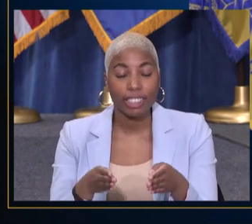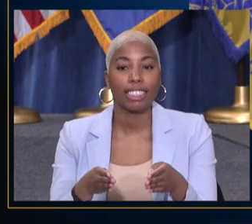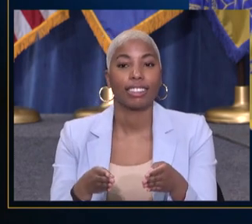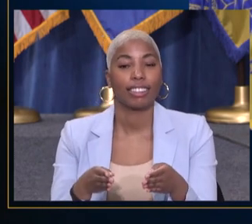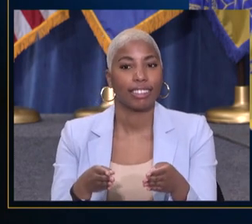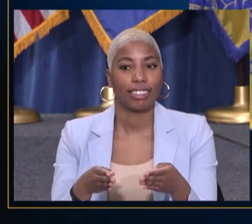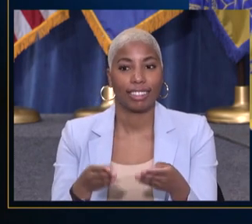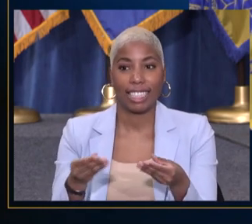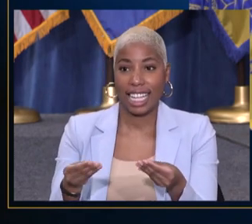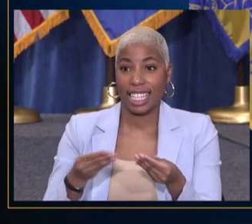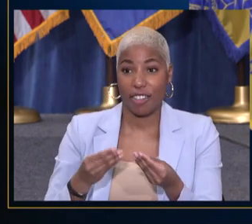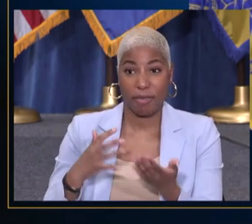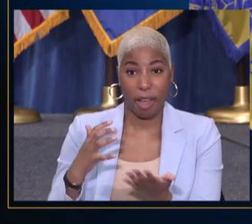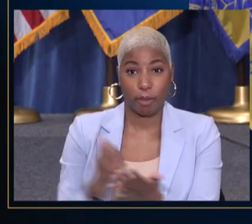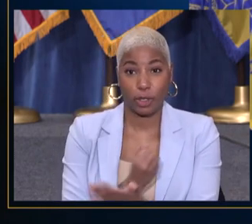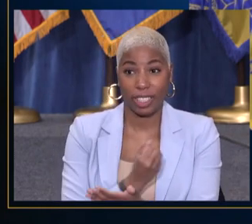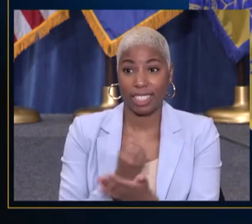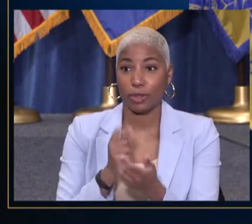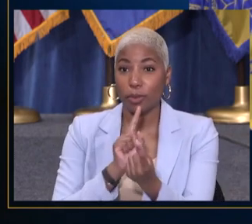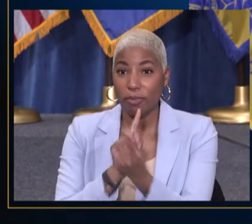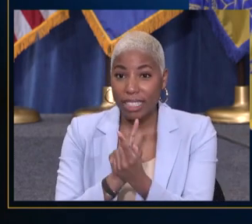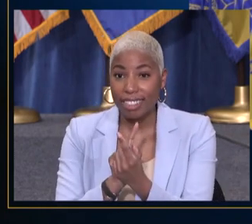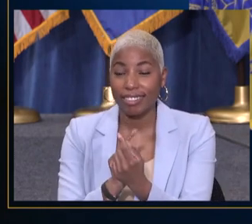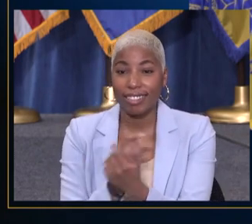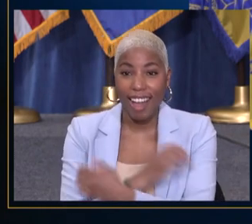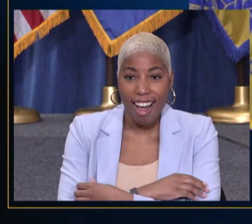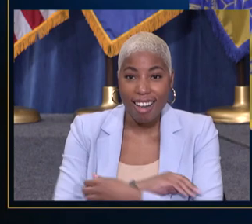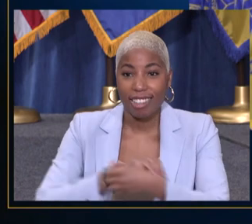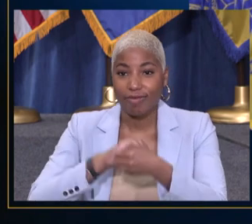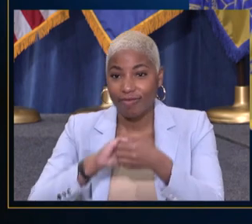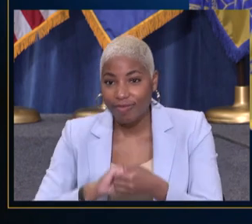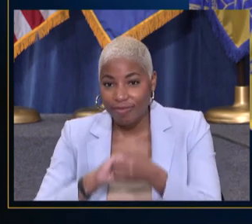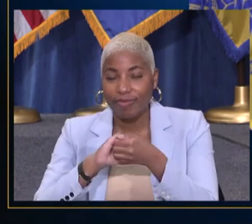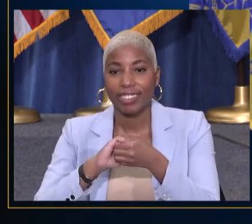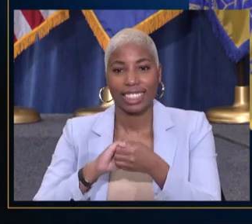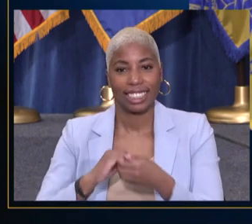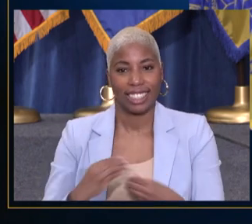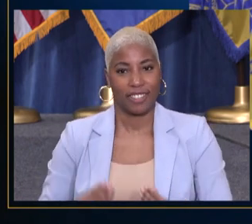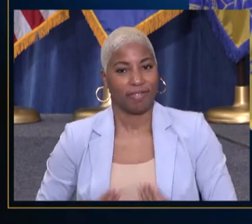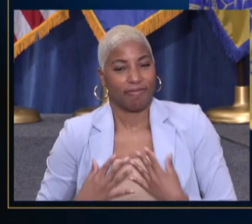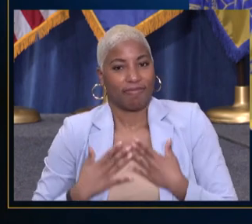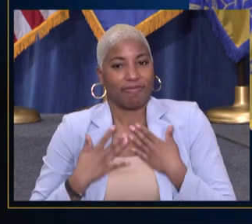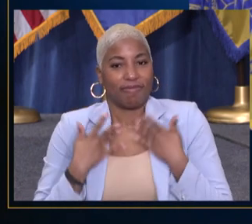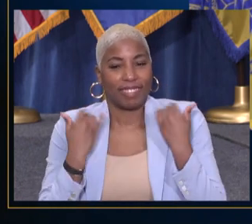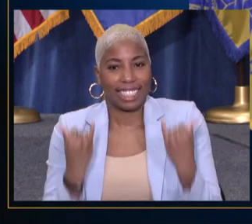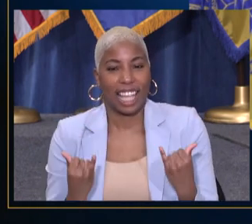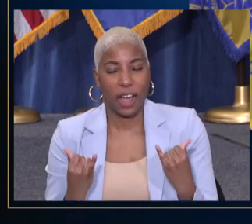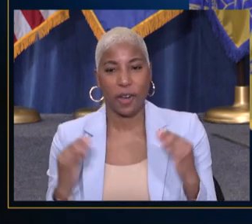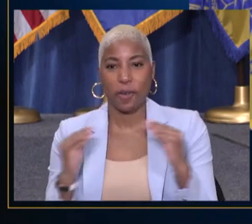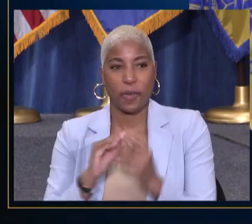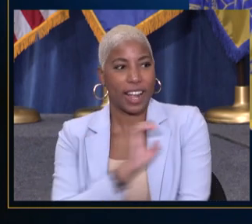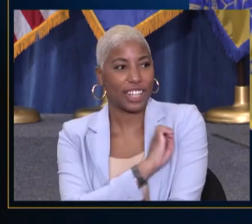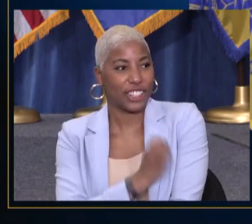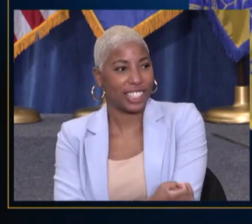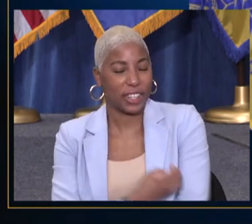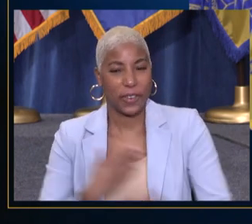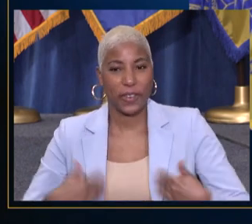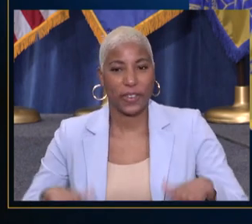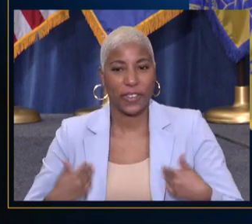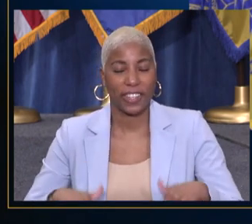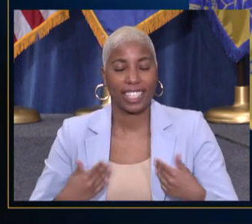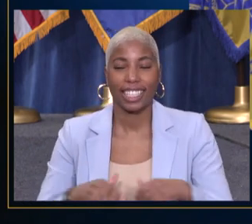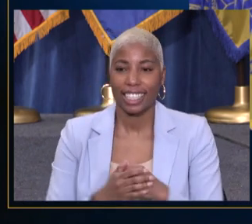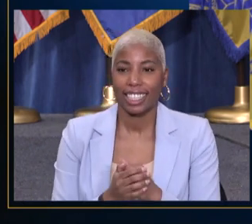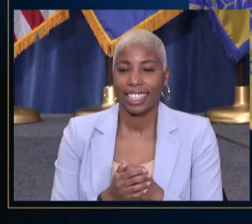to shake a hand and give a hug, I got some energy now, and I got more energy than I expected. Actually, it is